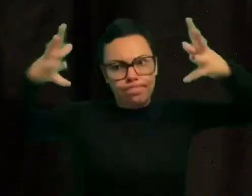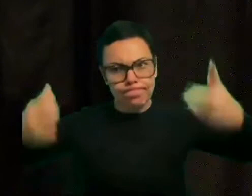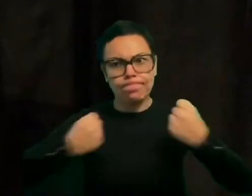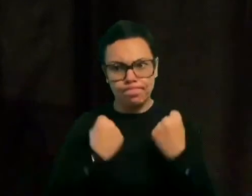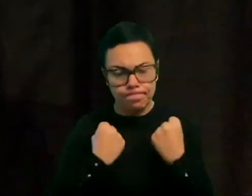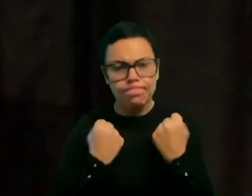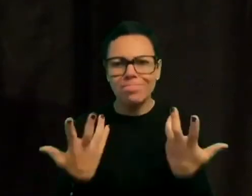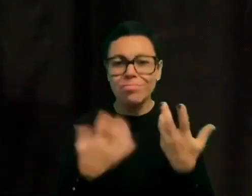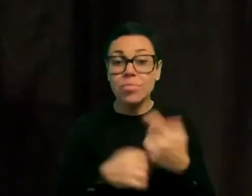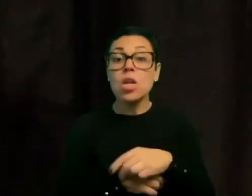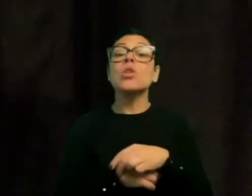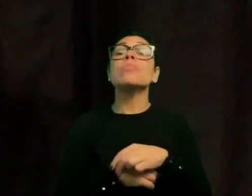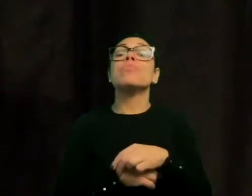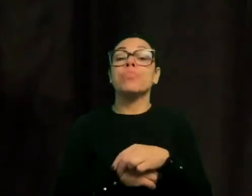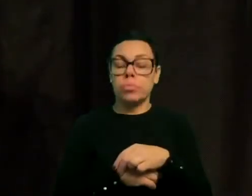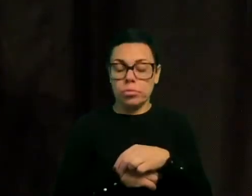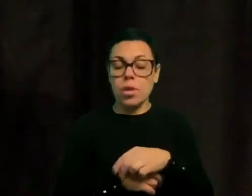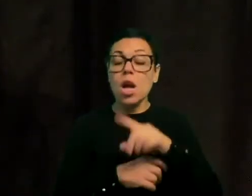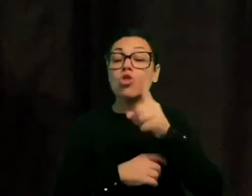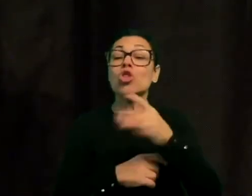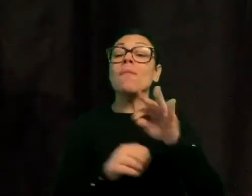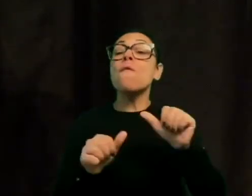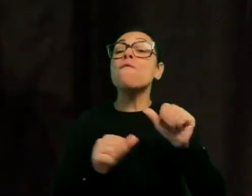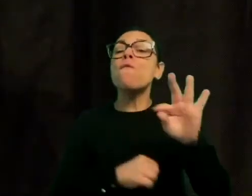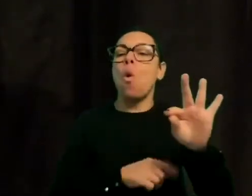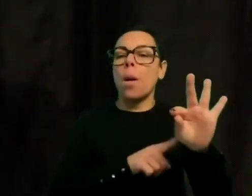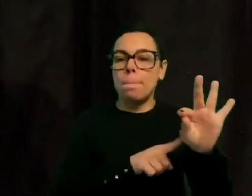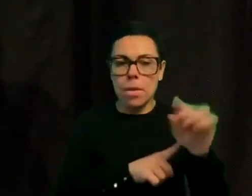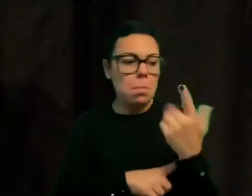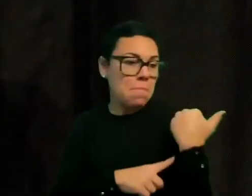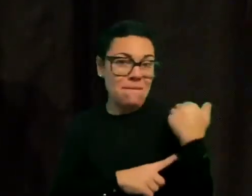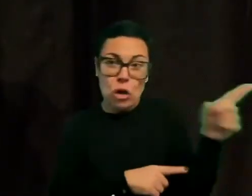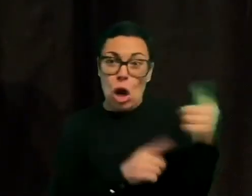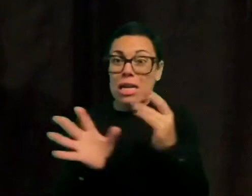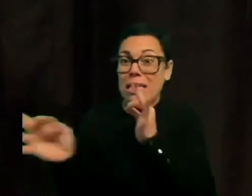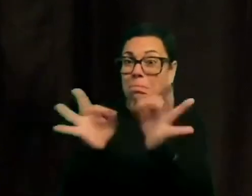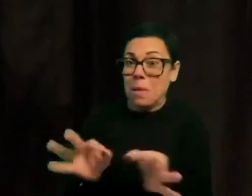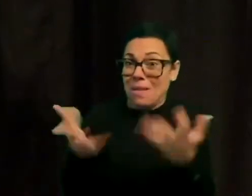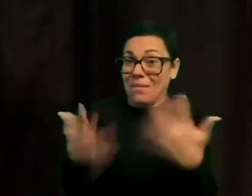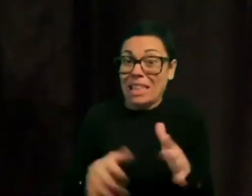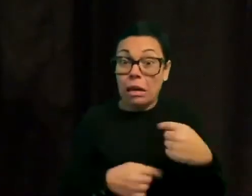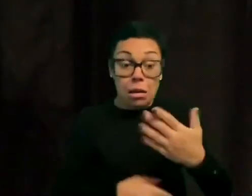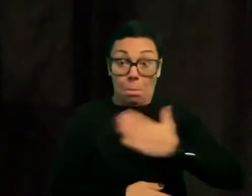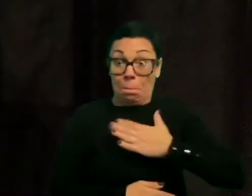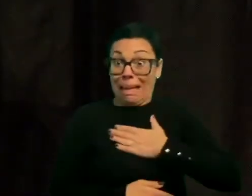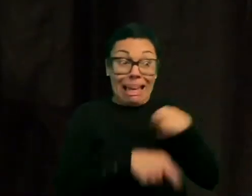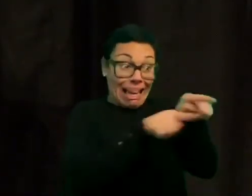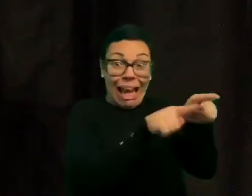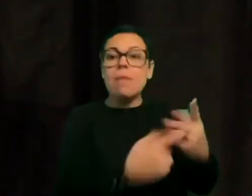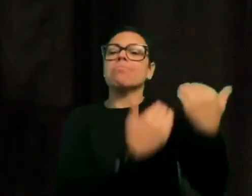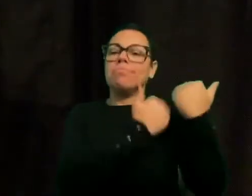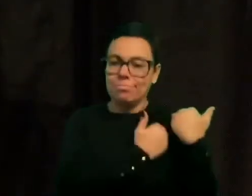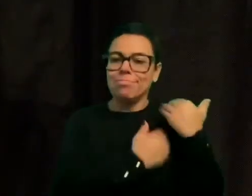instrument, because I was actually the rapporteur who put the gender budgeting and the gender responsive public procurement into that instrument as a